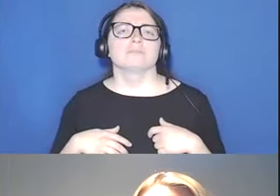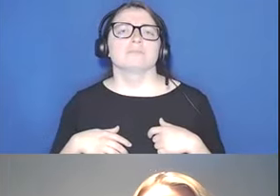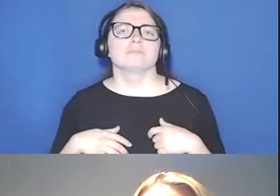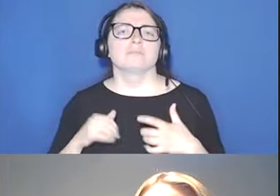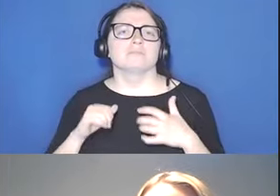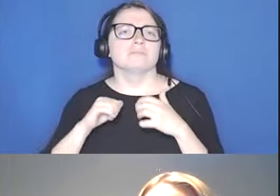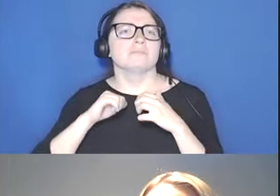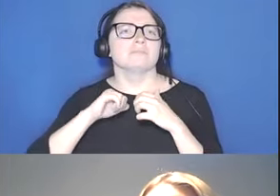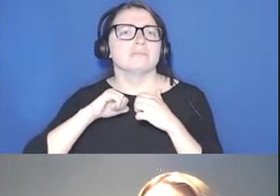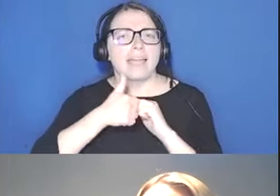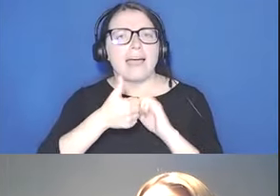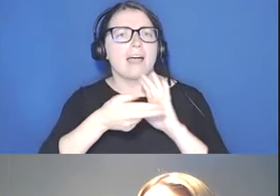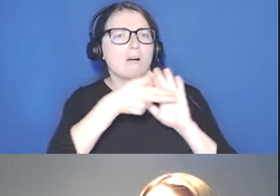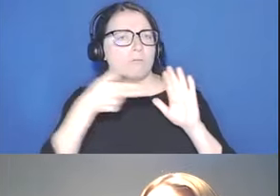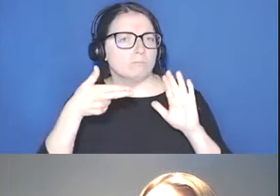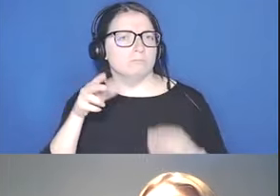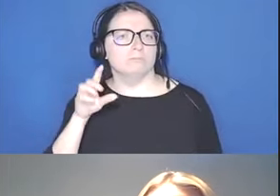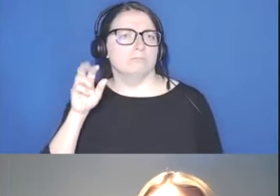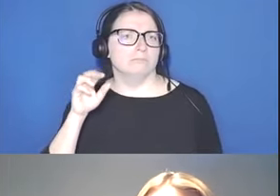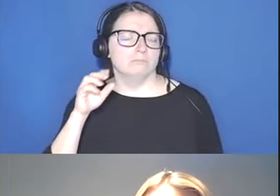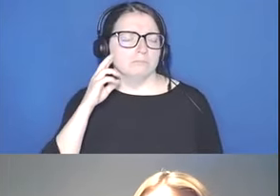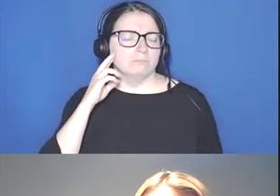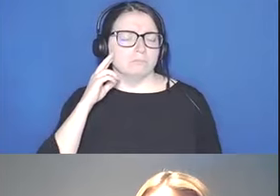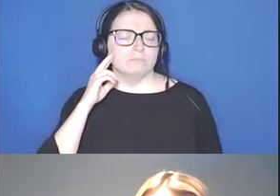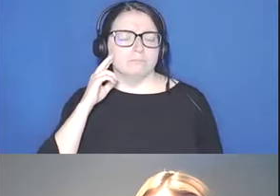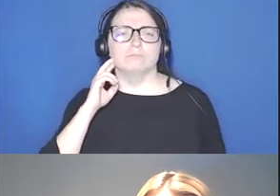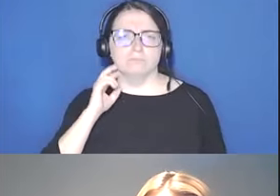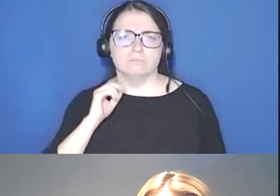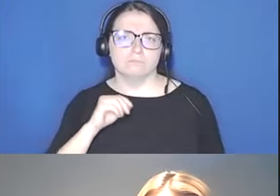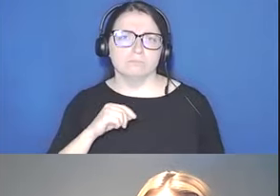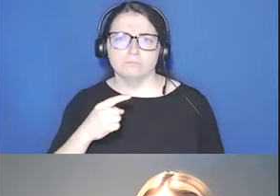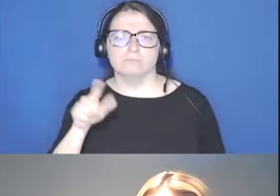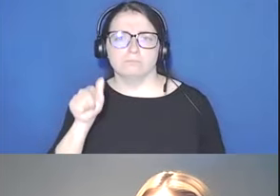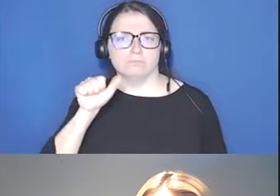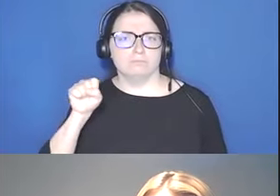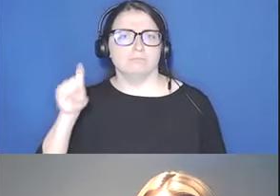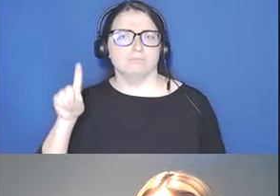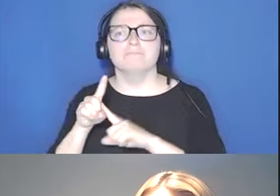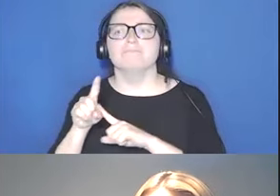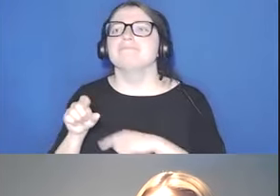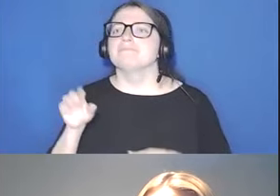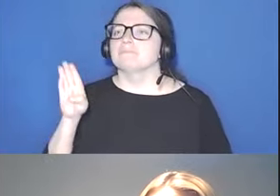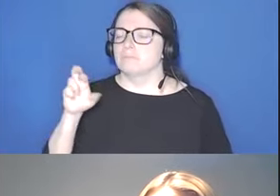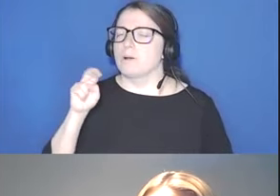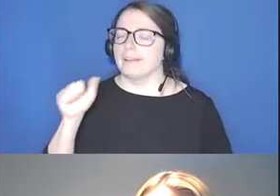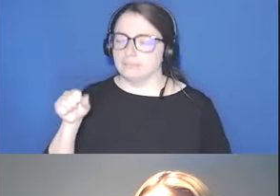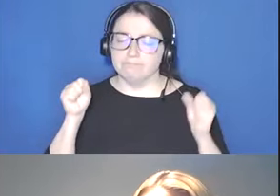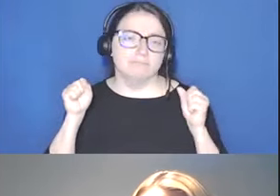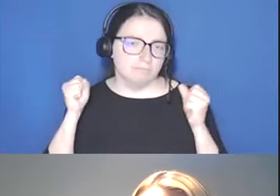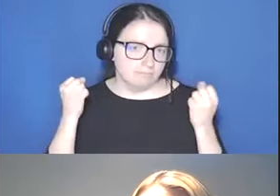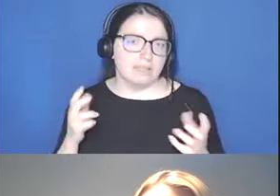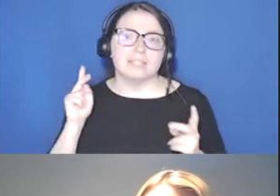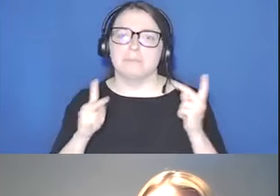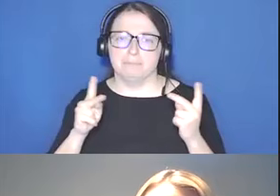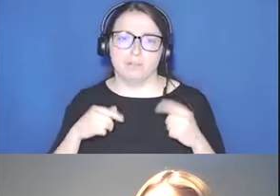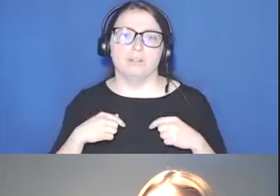diagnosis? Yeah, so, we did get some of these questions in from you all. And so we thought it would